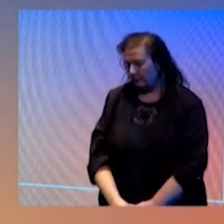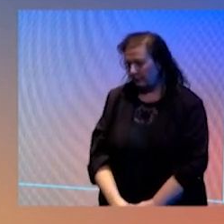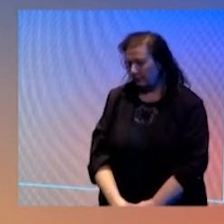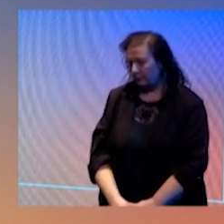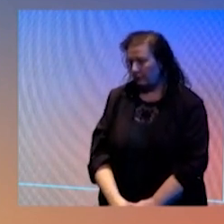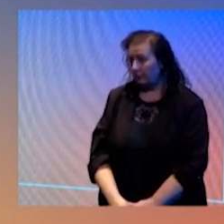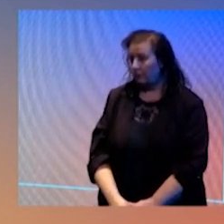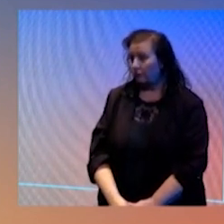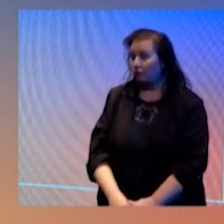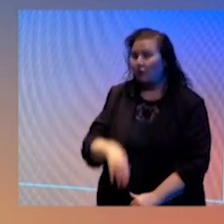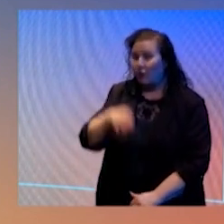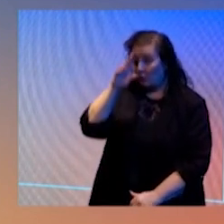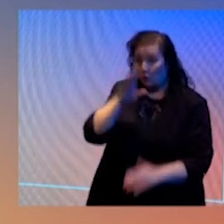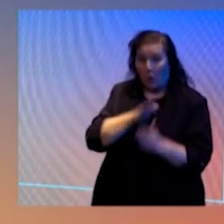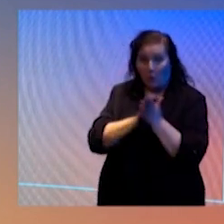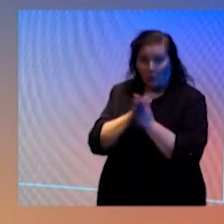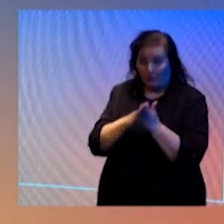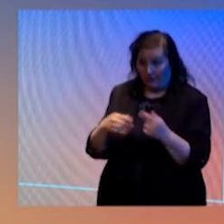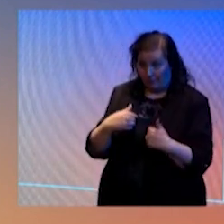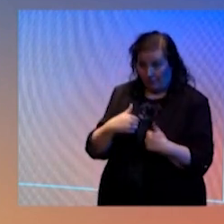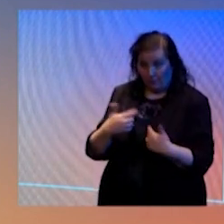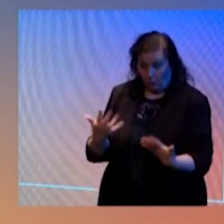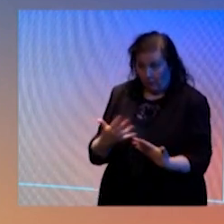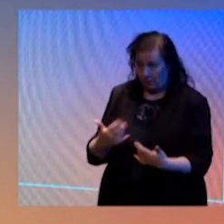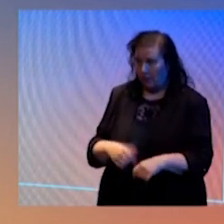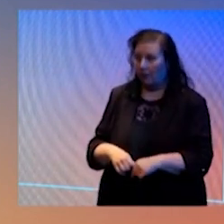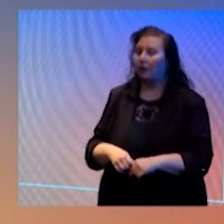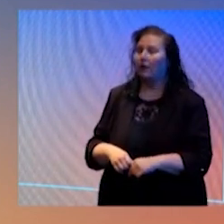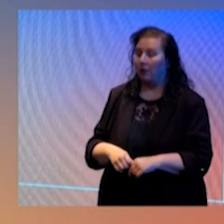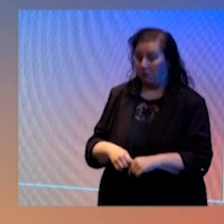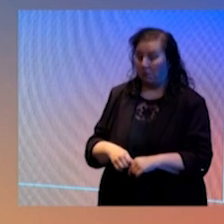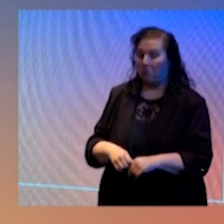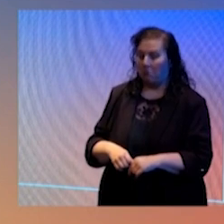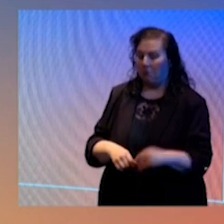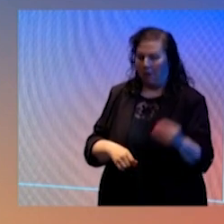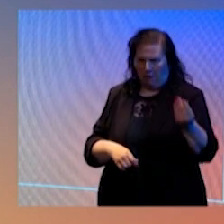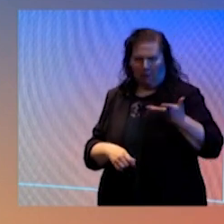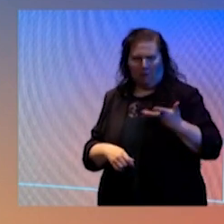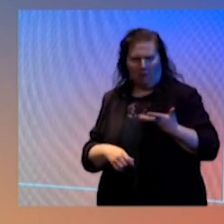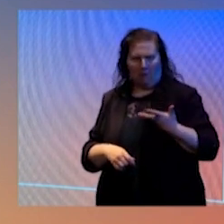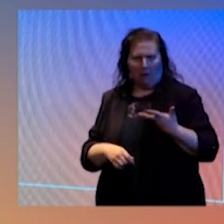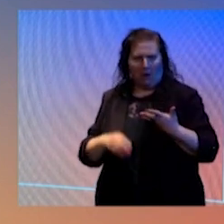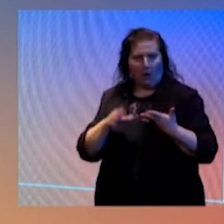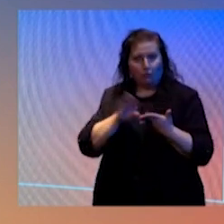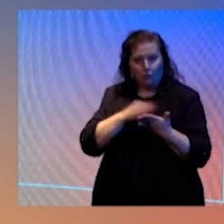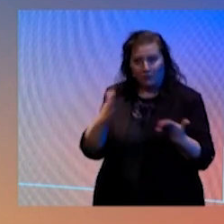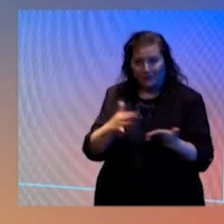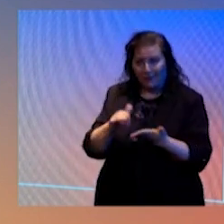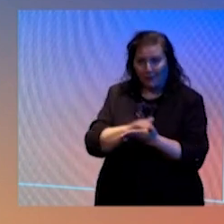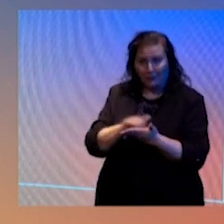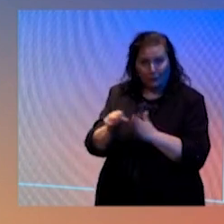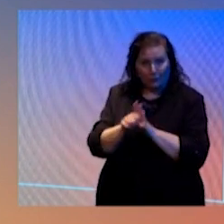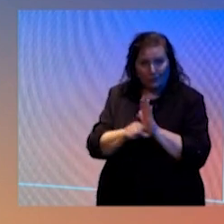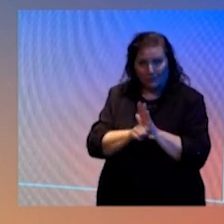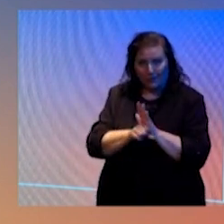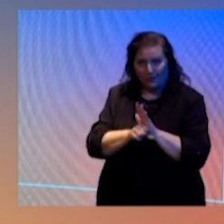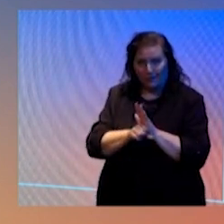Because you know what motivated me? I heard that students in the state of New York